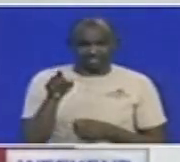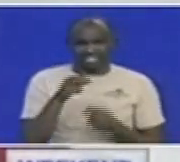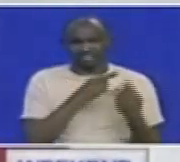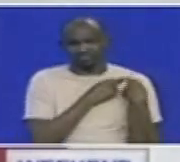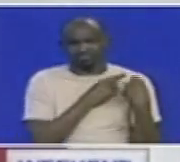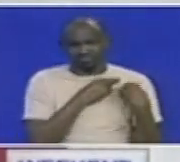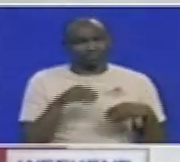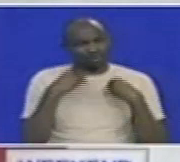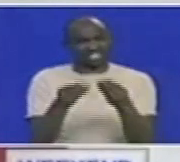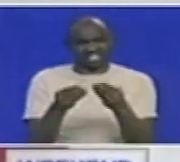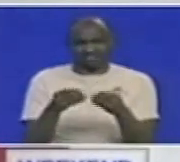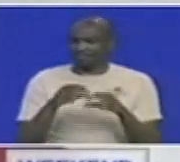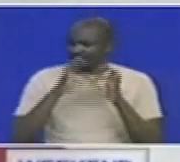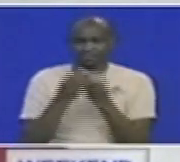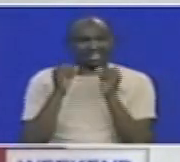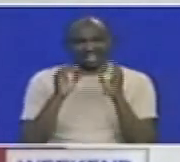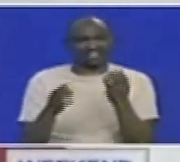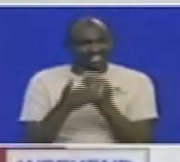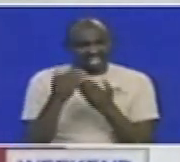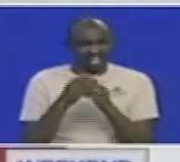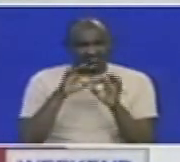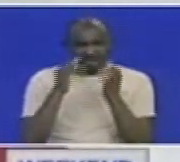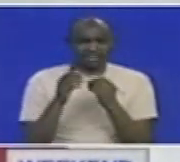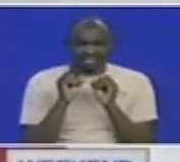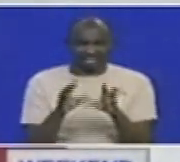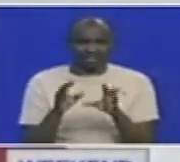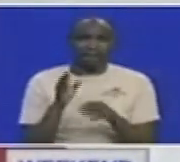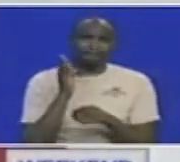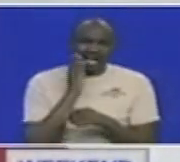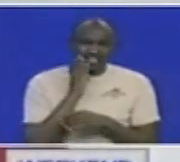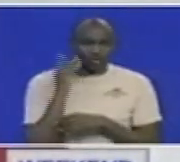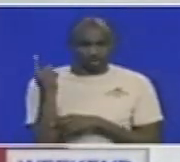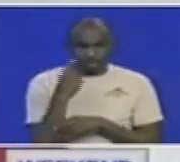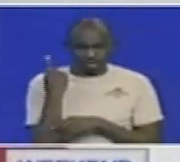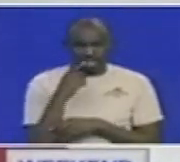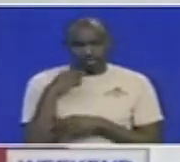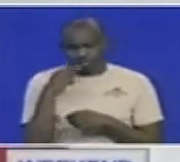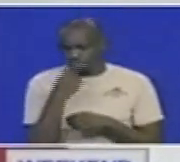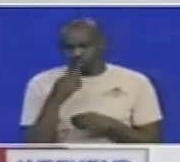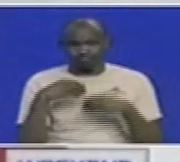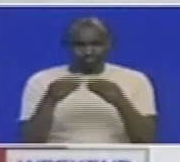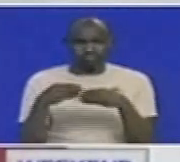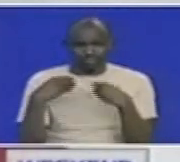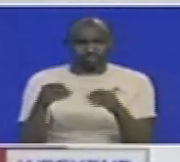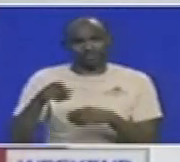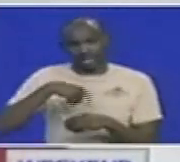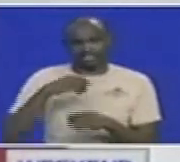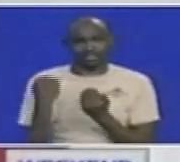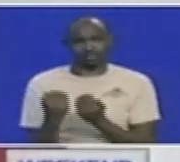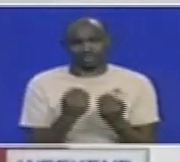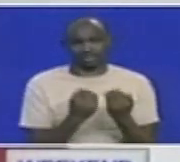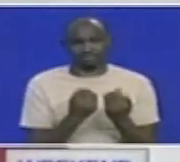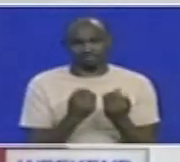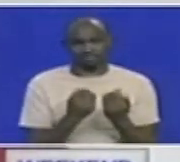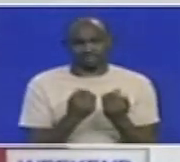for the family, and it was my mother who would provide for us because he